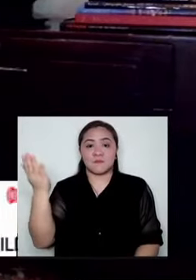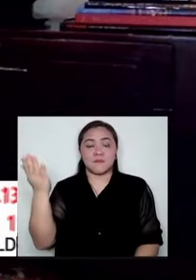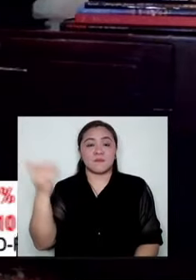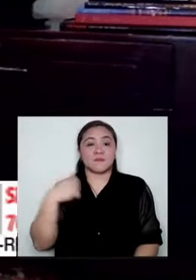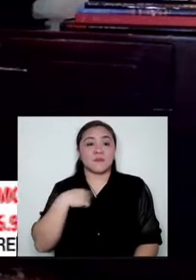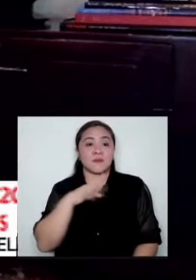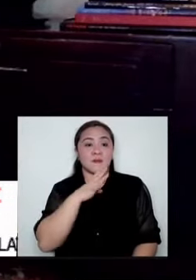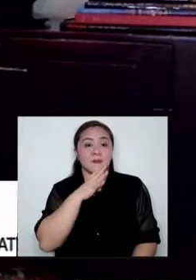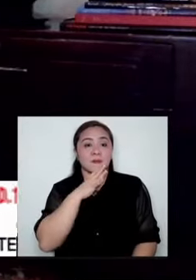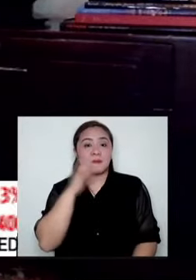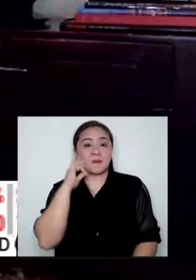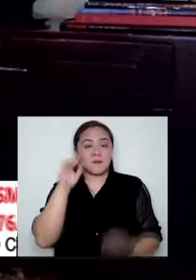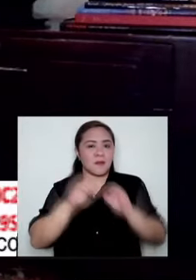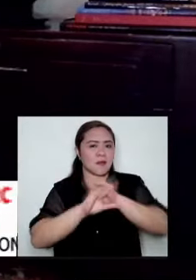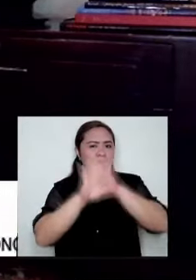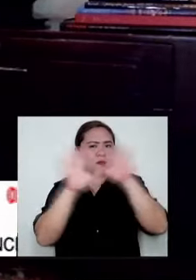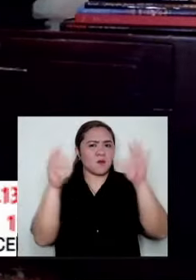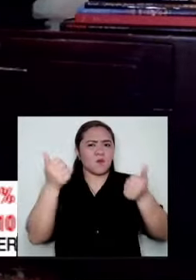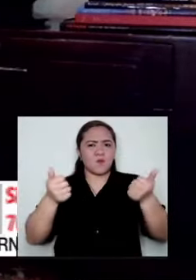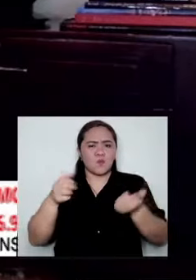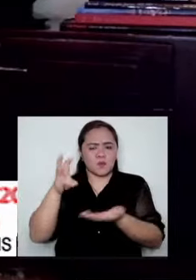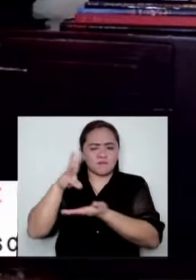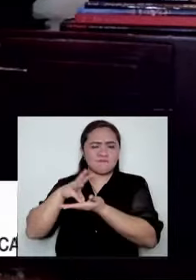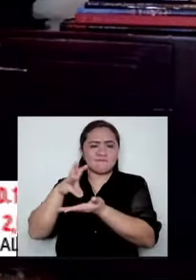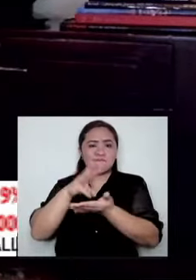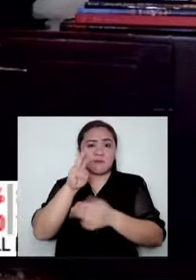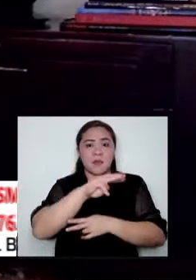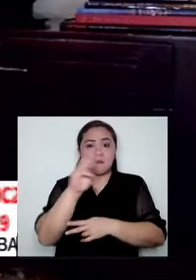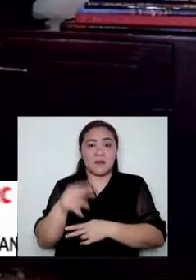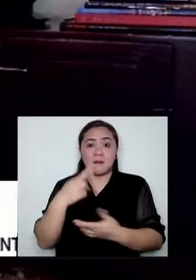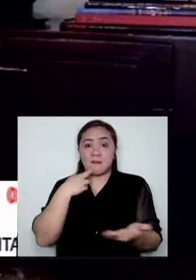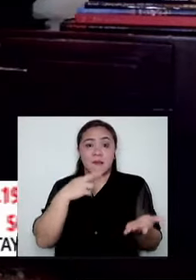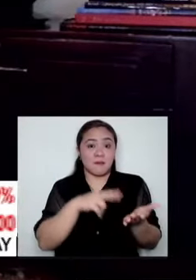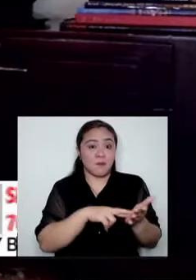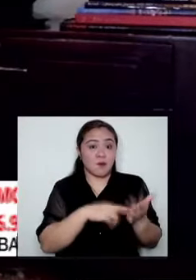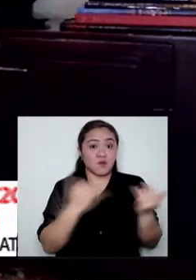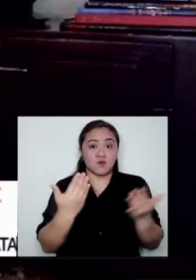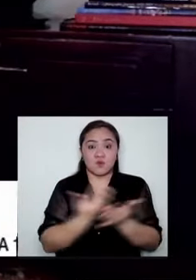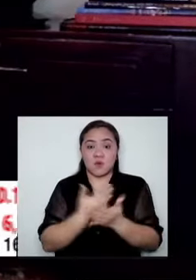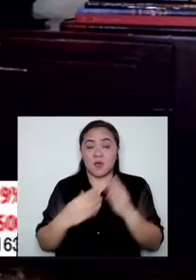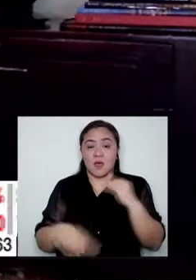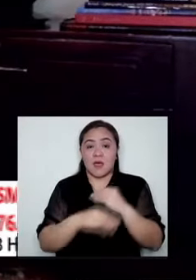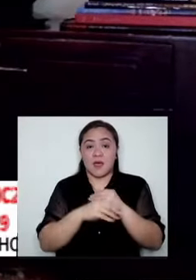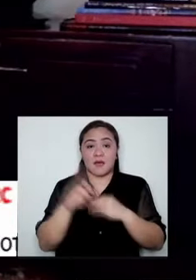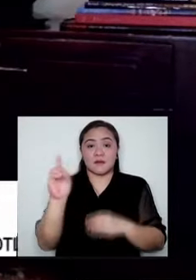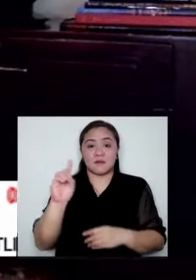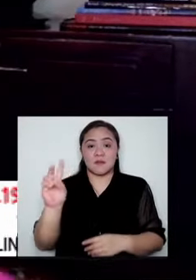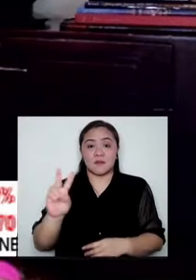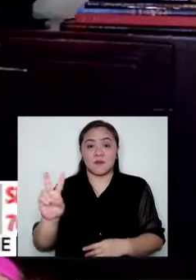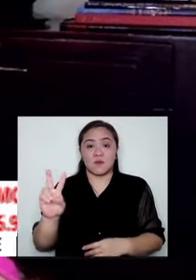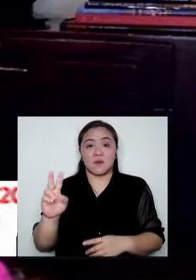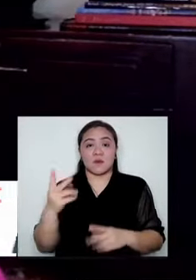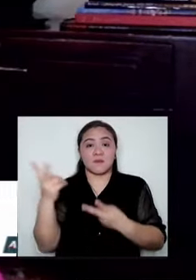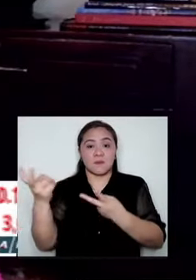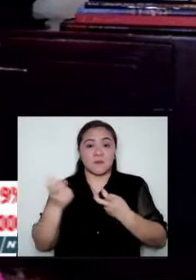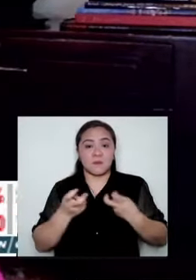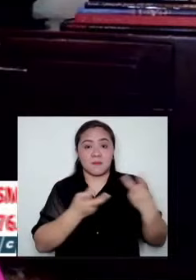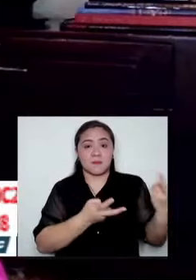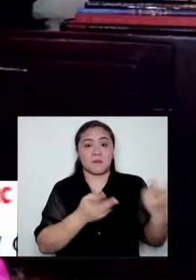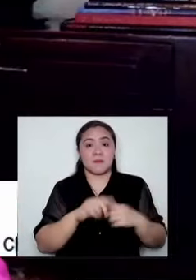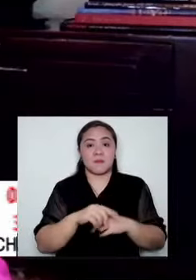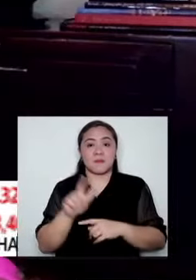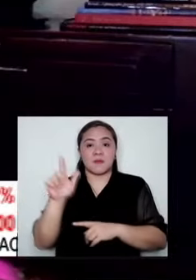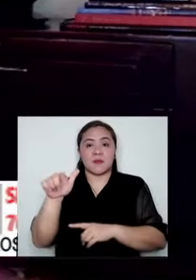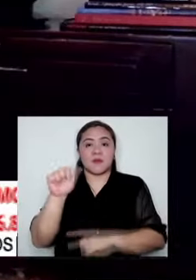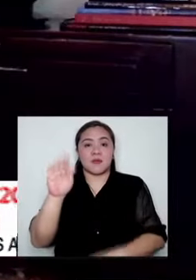yet to clarify which Metro Manila city has yet to record a Delta variant carrier. For more details of this, you can go to